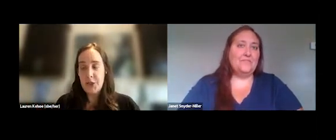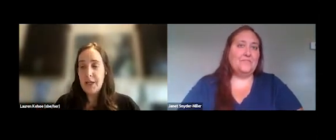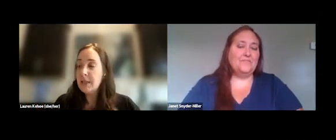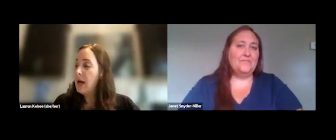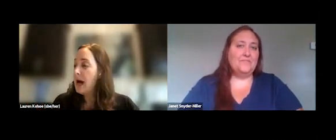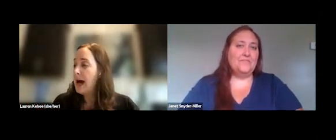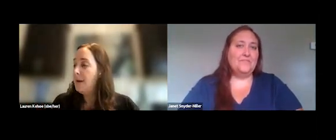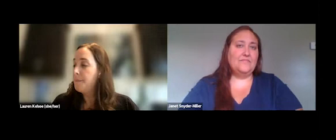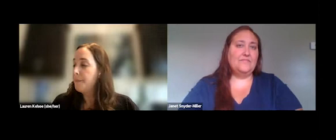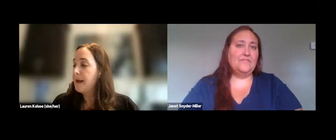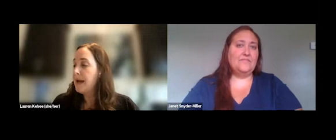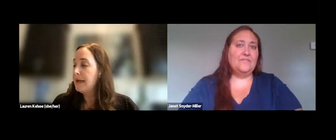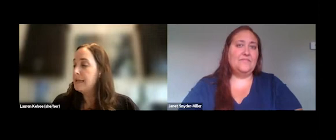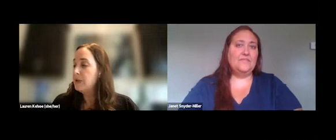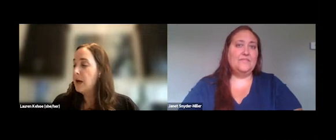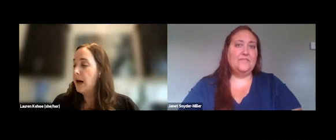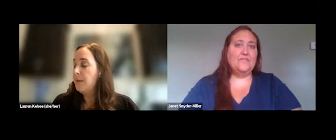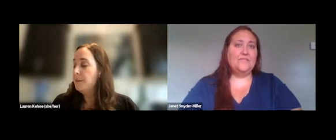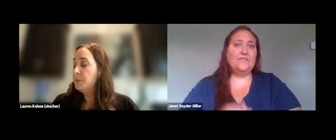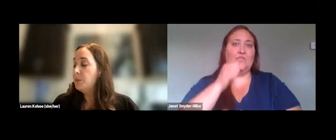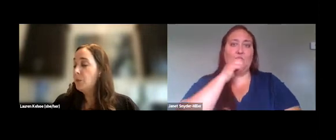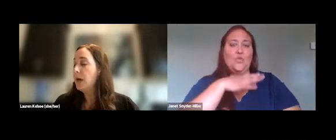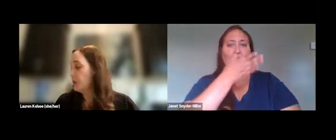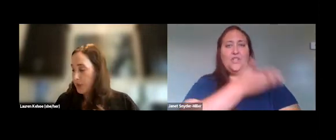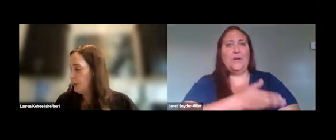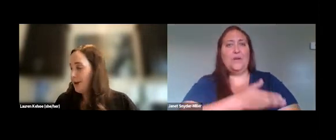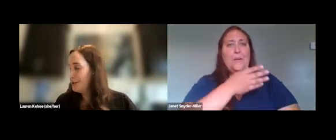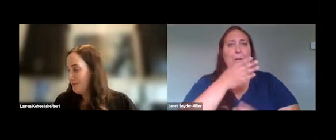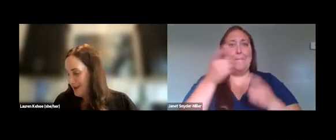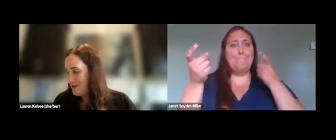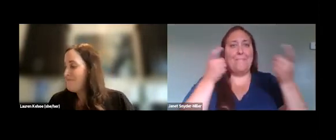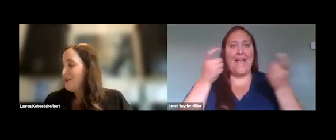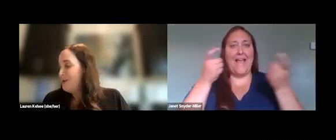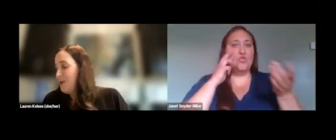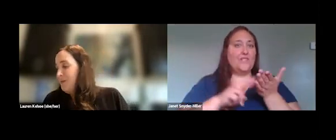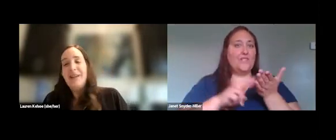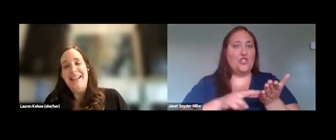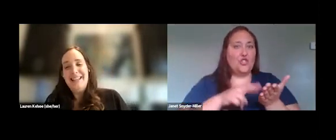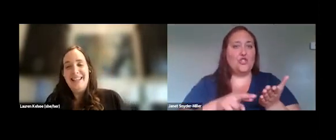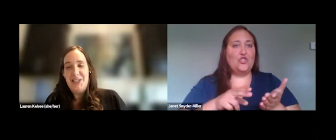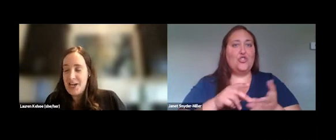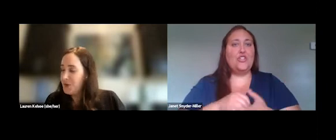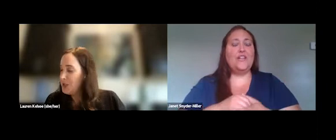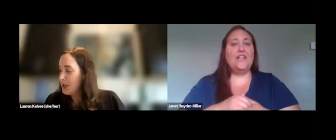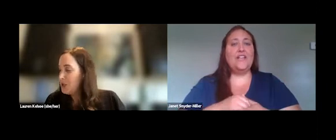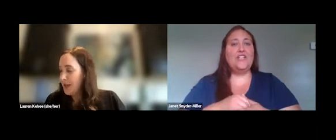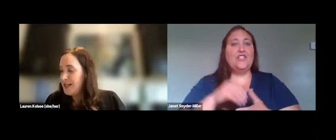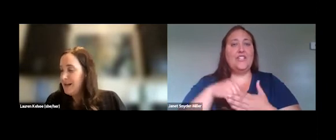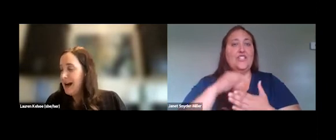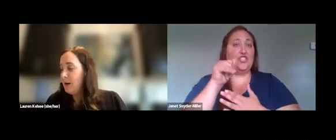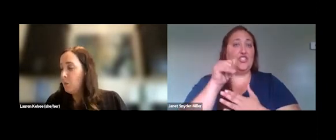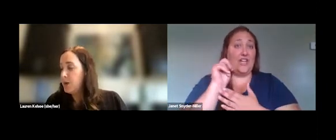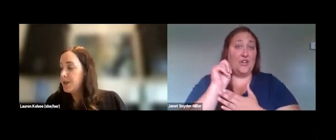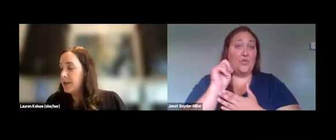research project, and I just want to acknowledge, thank you. So in January